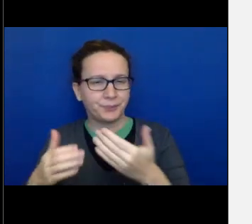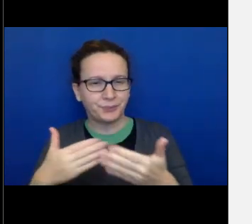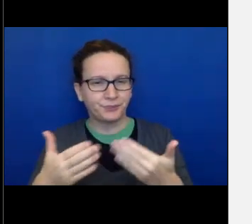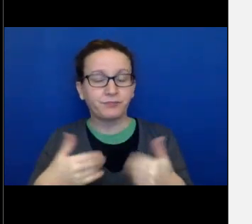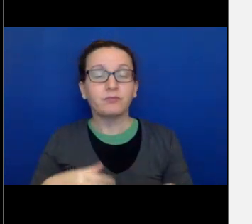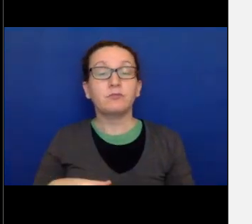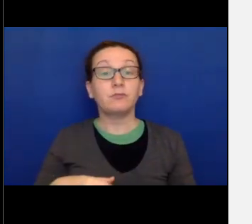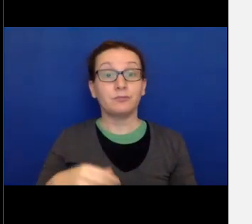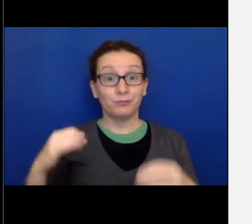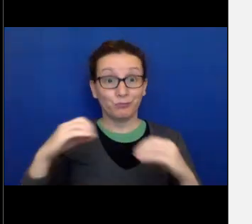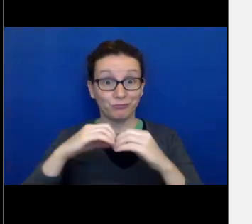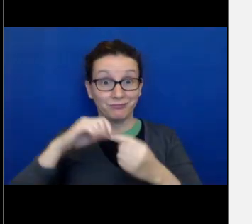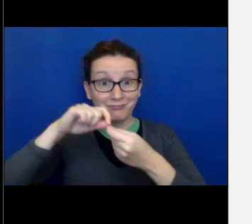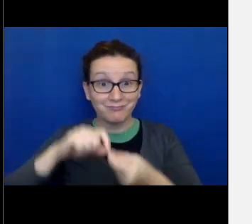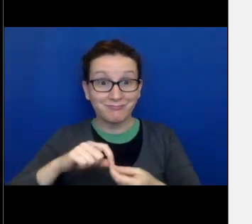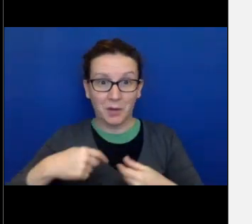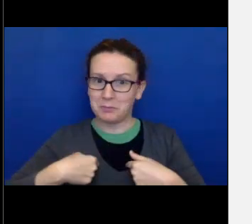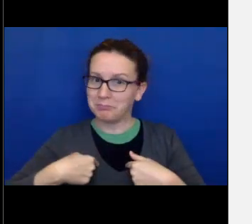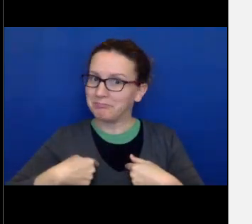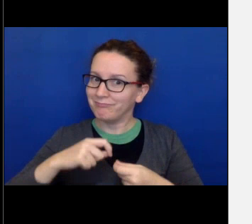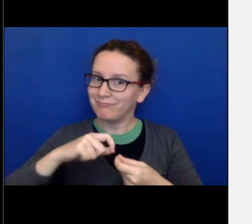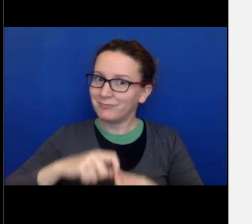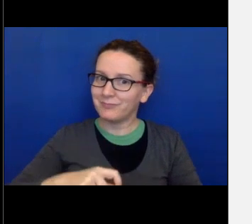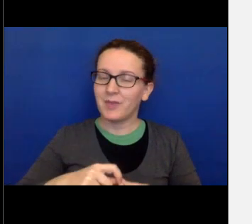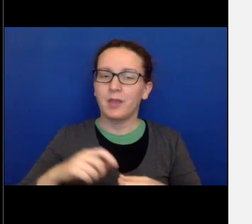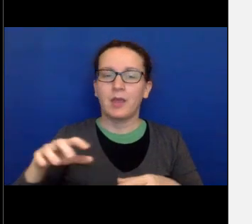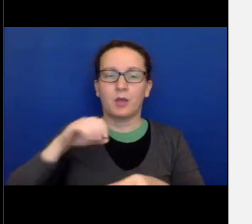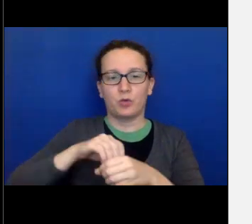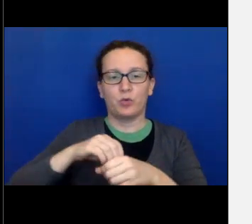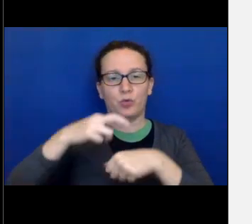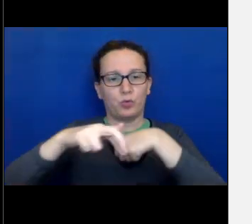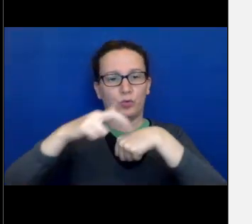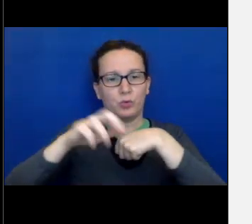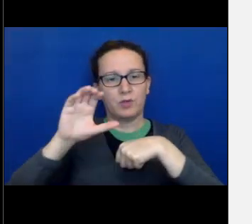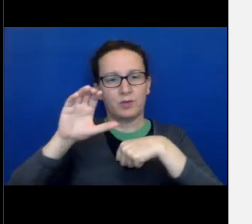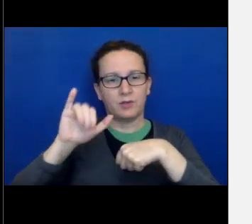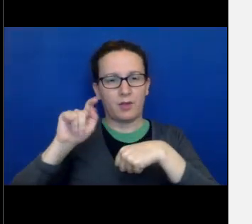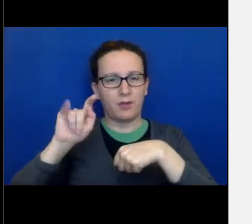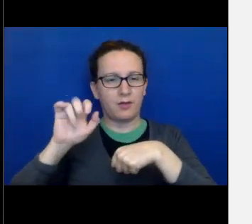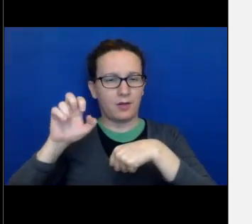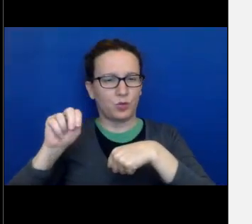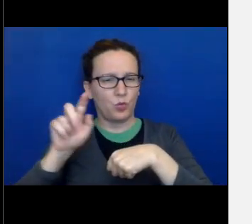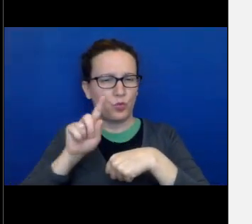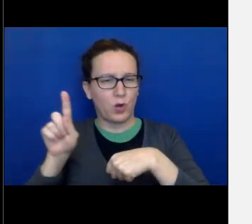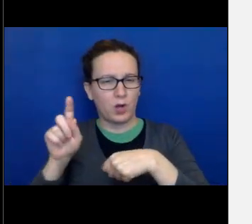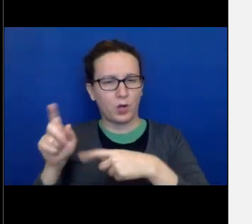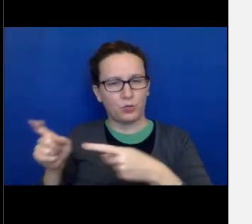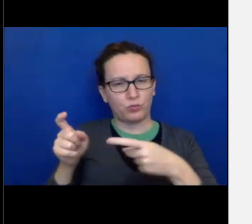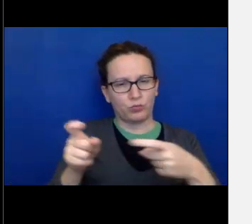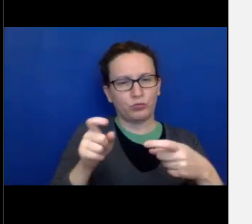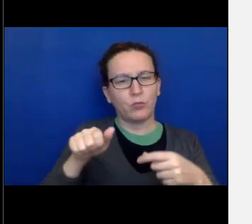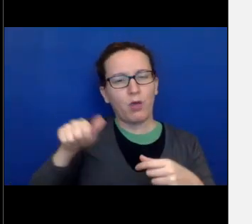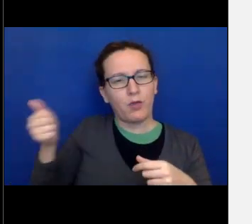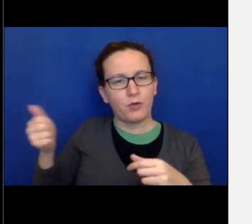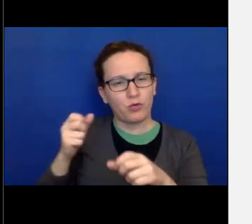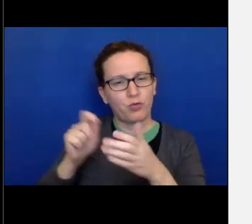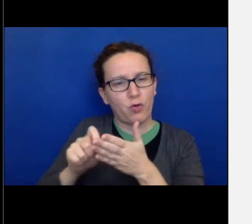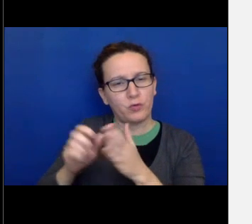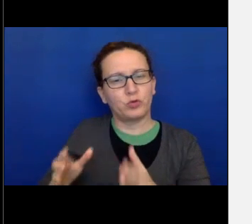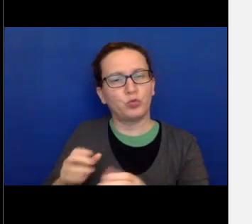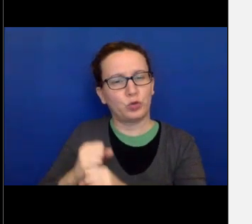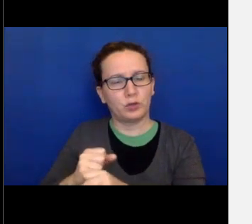little more detailed like I am, include the citations, right? Where you want to be referencing particular authors' work within the